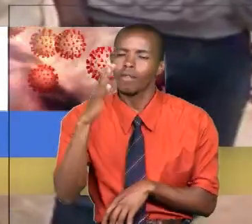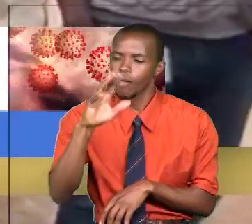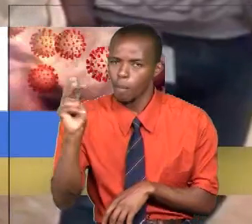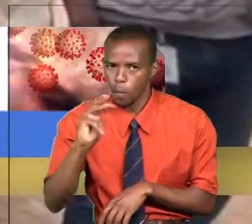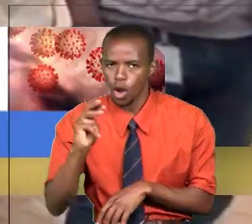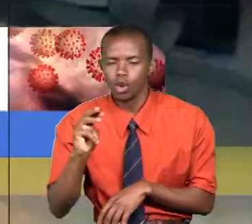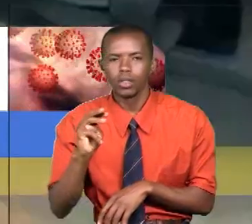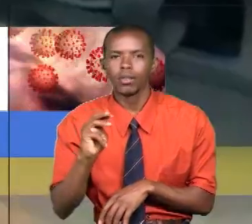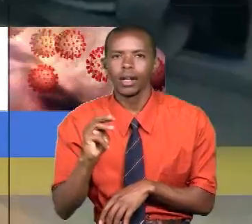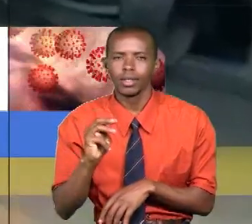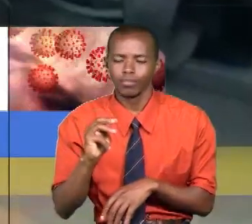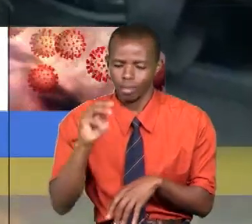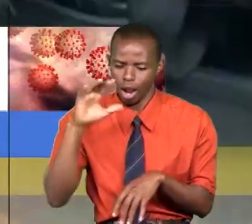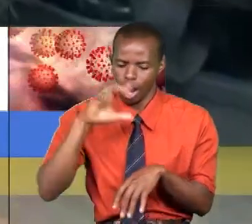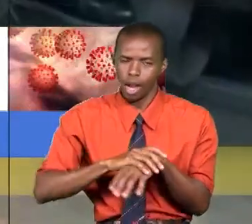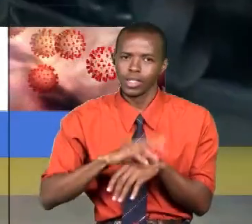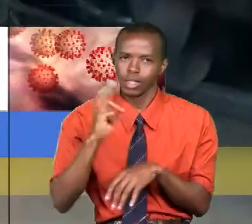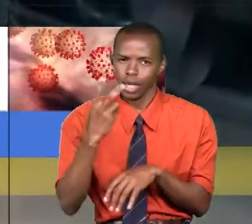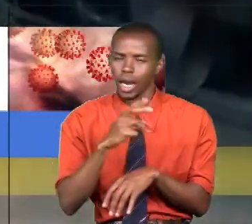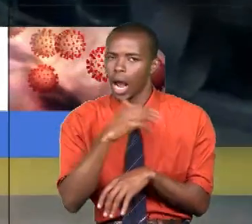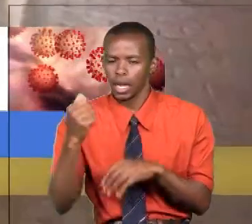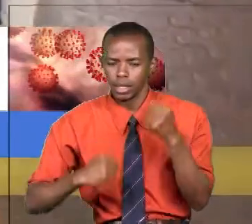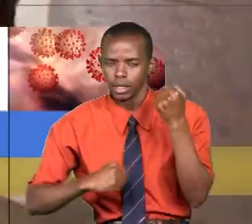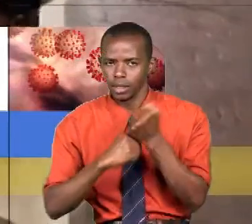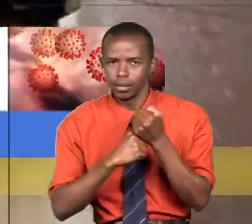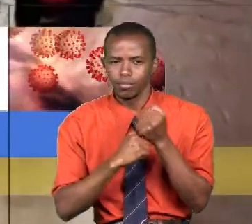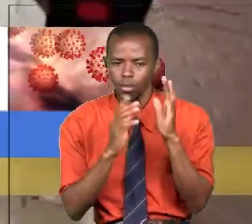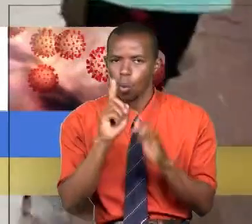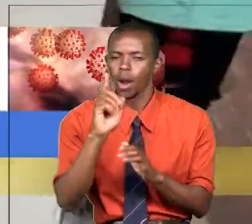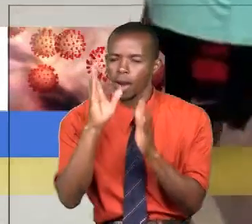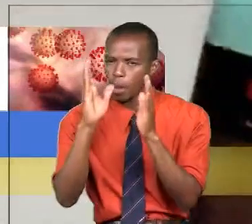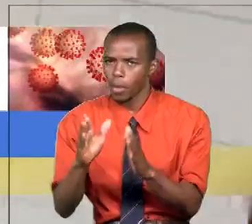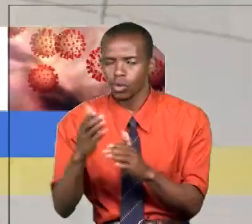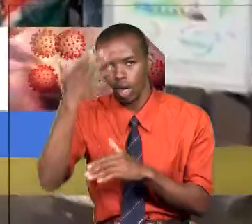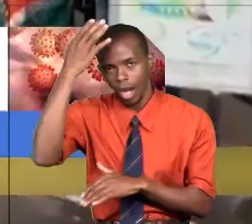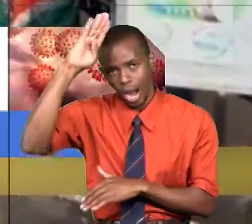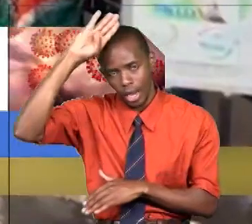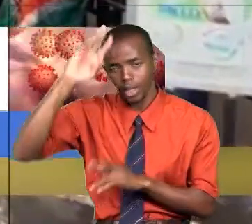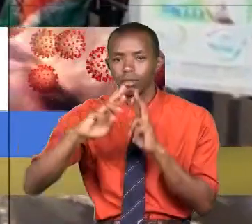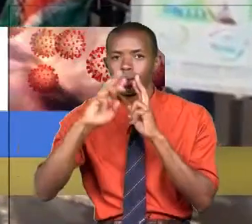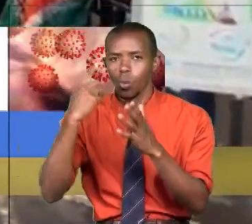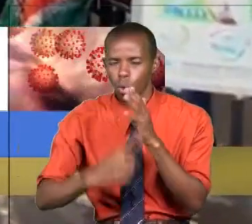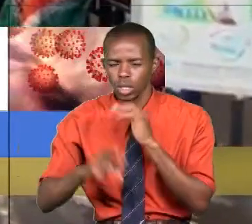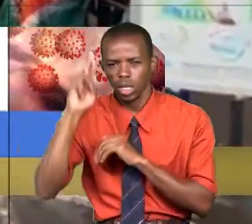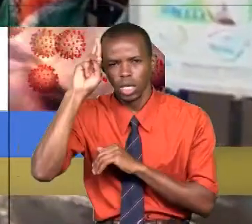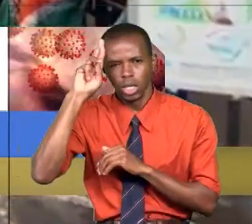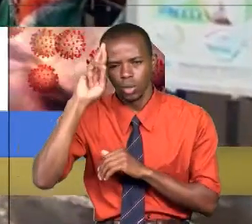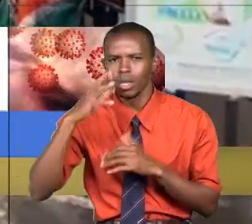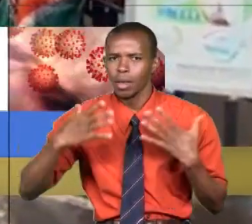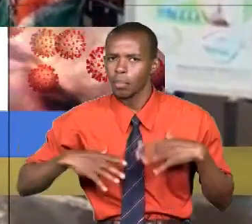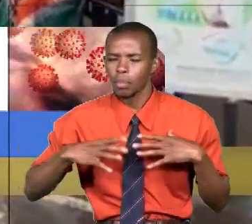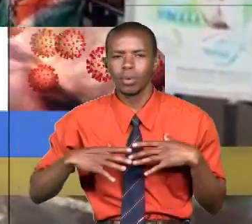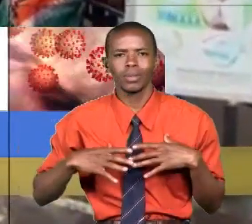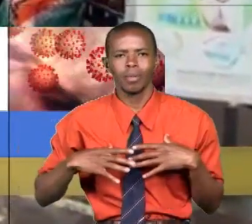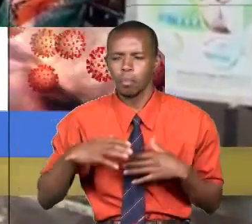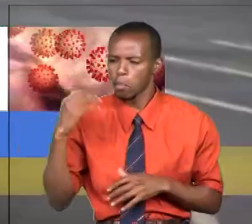and 73,000 have received booster dose. One of the commuters at the taxi park says the reason as to why there's still a big number